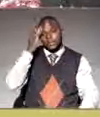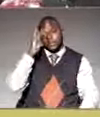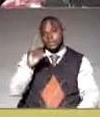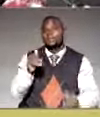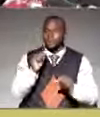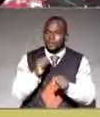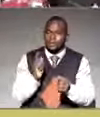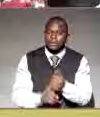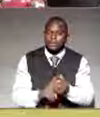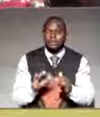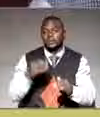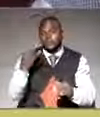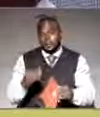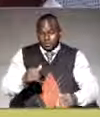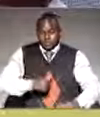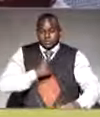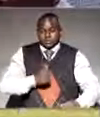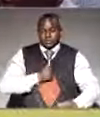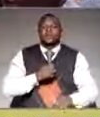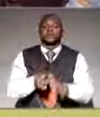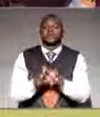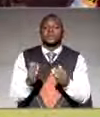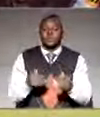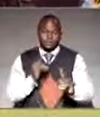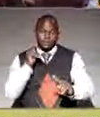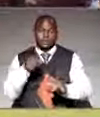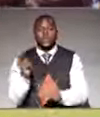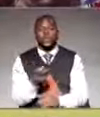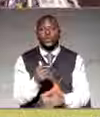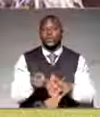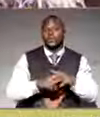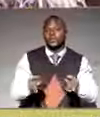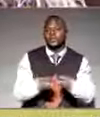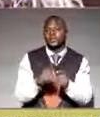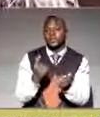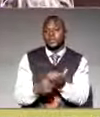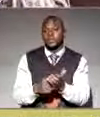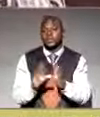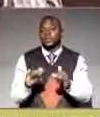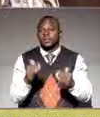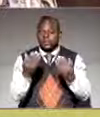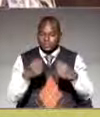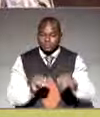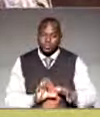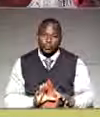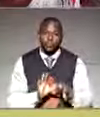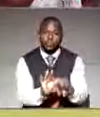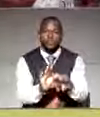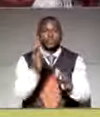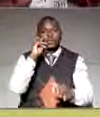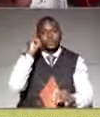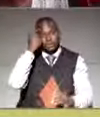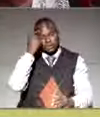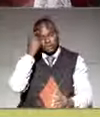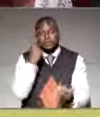can get that thing for themselves. Targeting both refugees and Ugandans, the activity is aligned with Government of